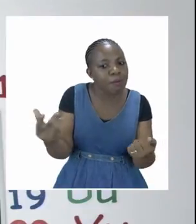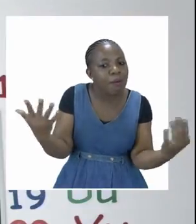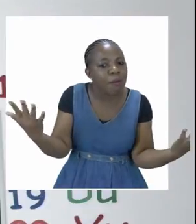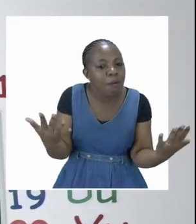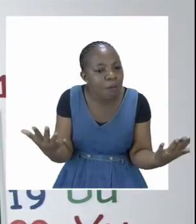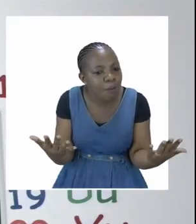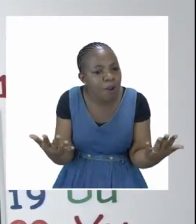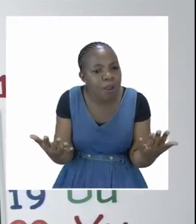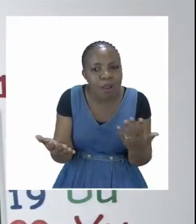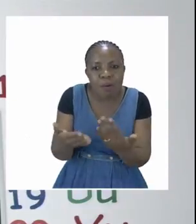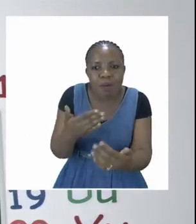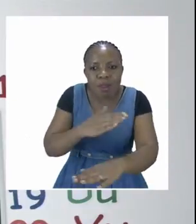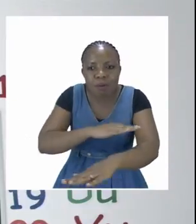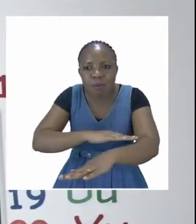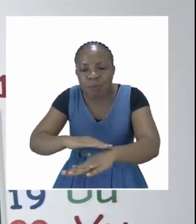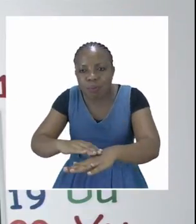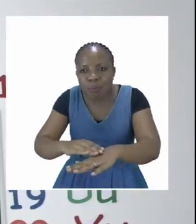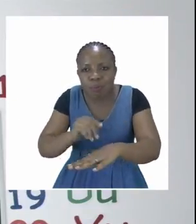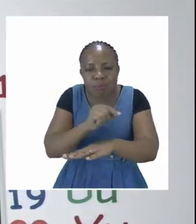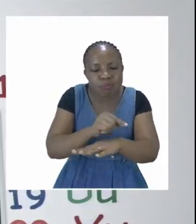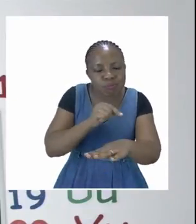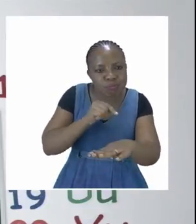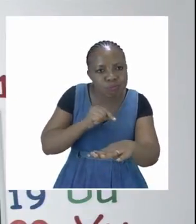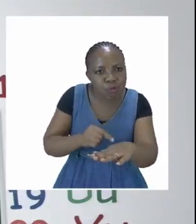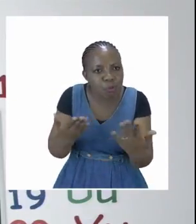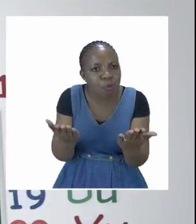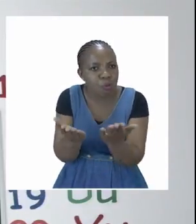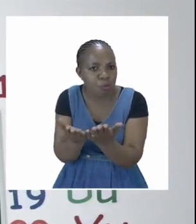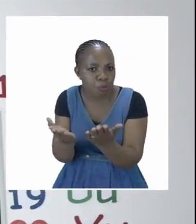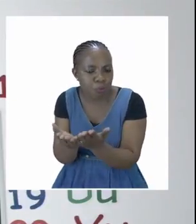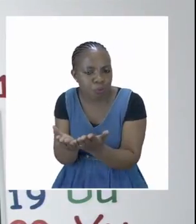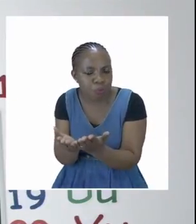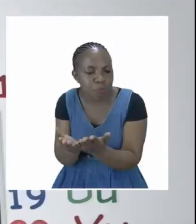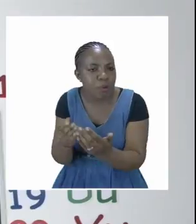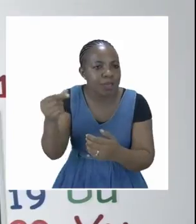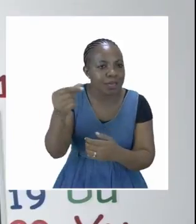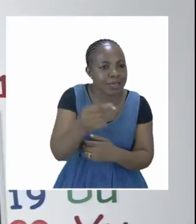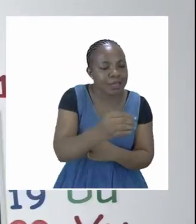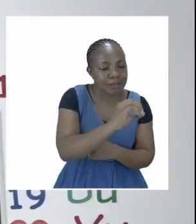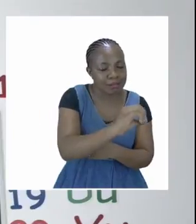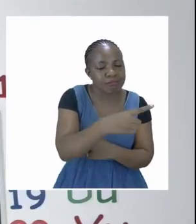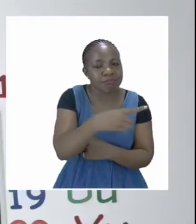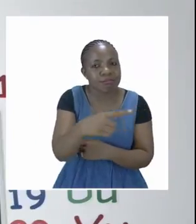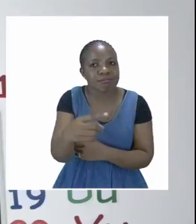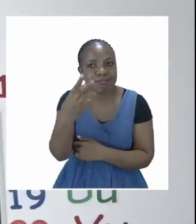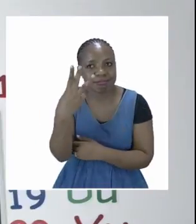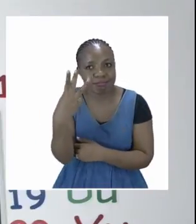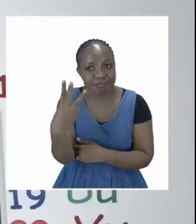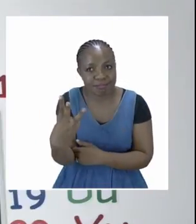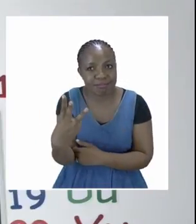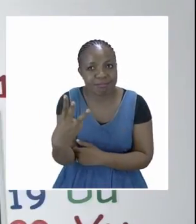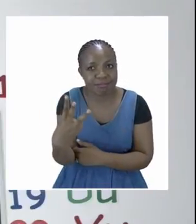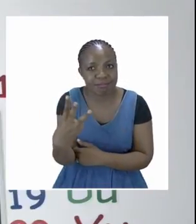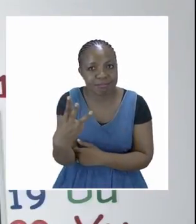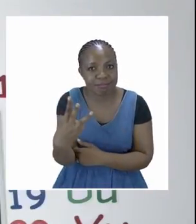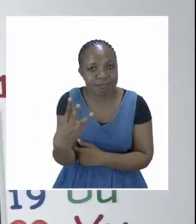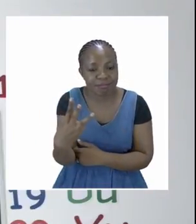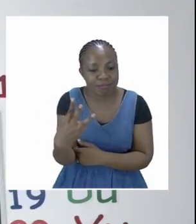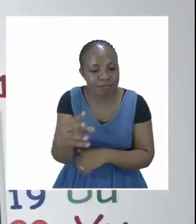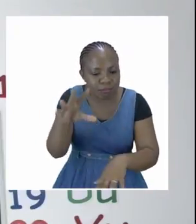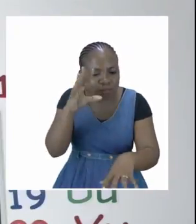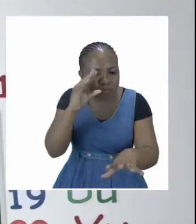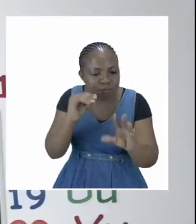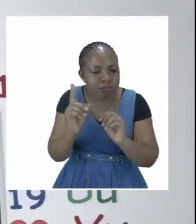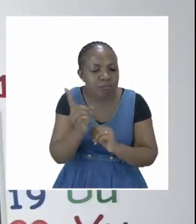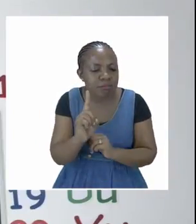to Thursday for pre-primary up until grade 3. The lessons are for listening